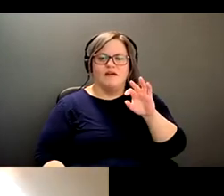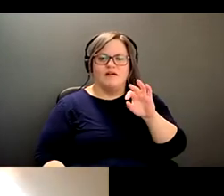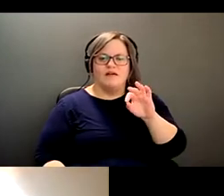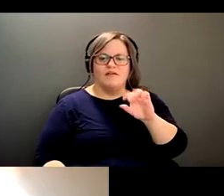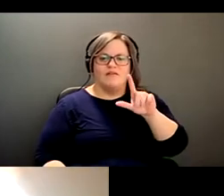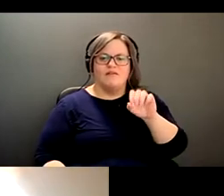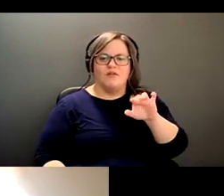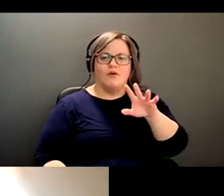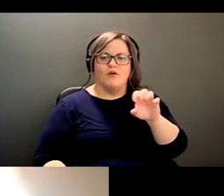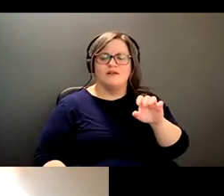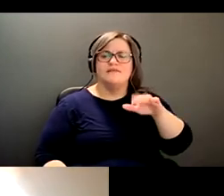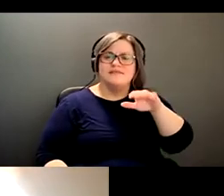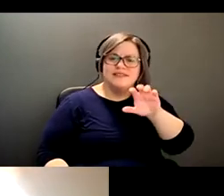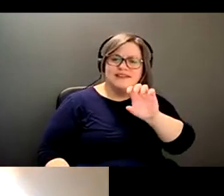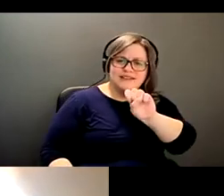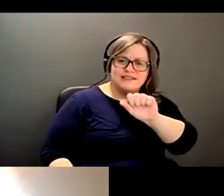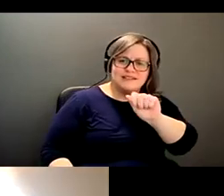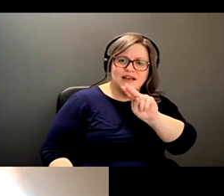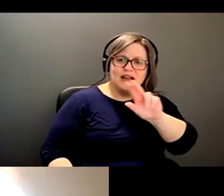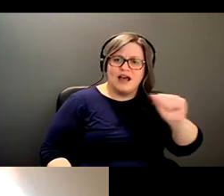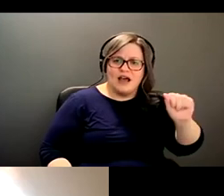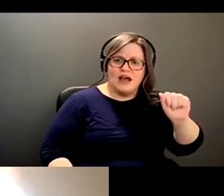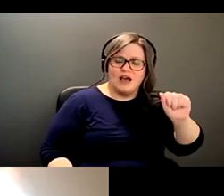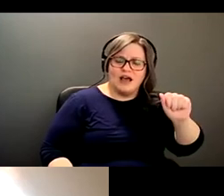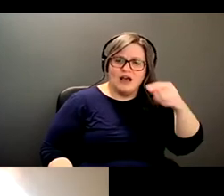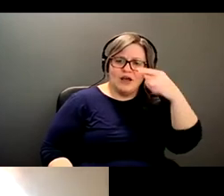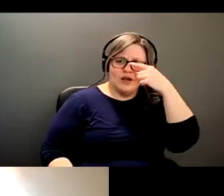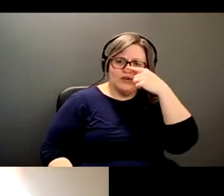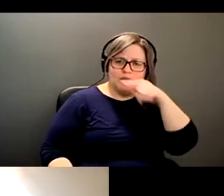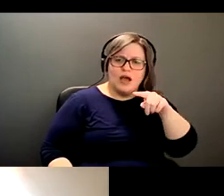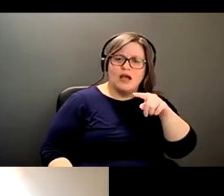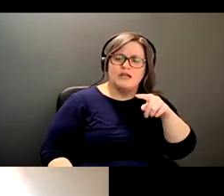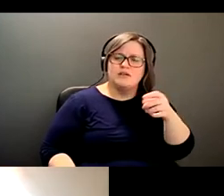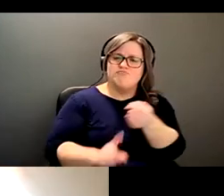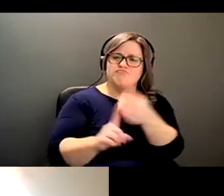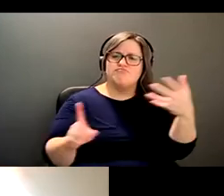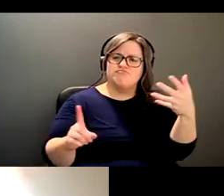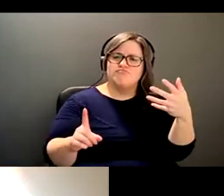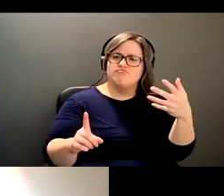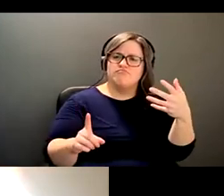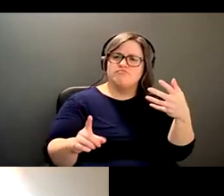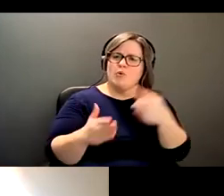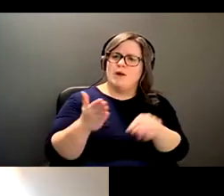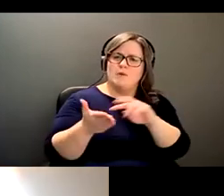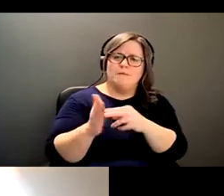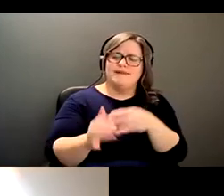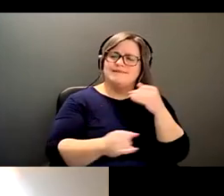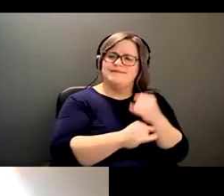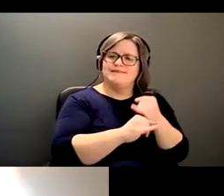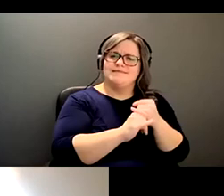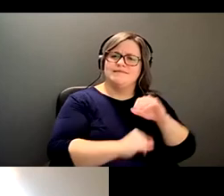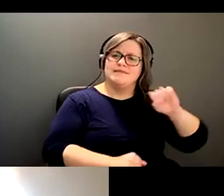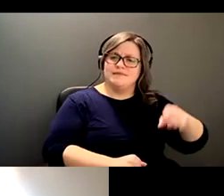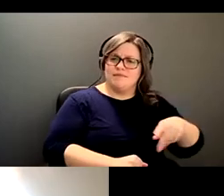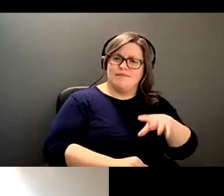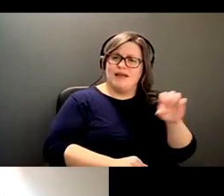like hop on and like verbalize some of what your thoughts about the boundaries of institutional spaces mean, I